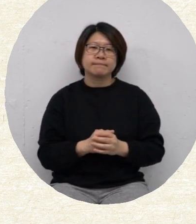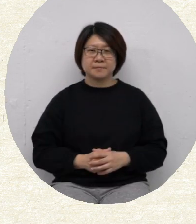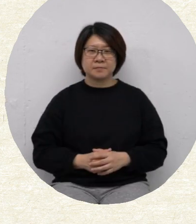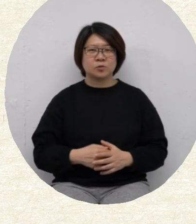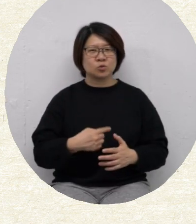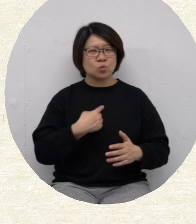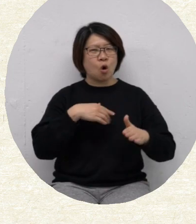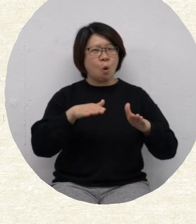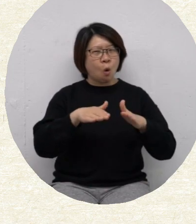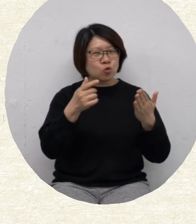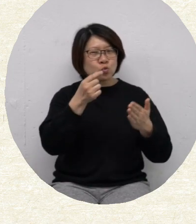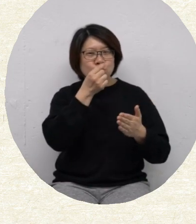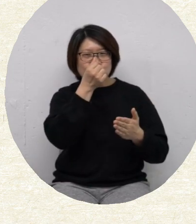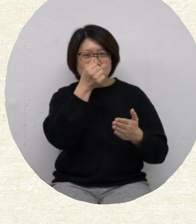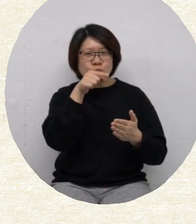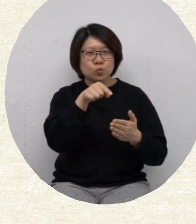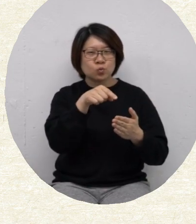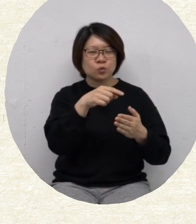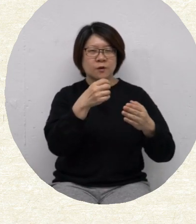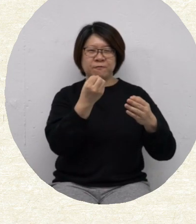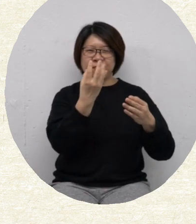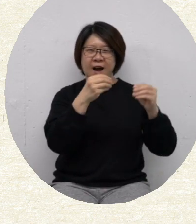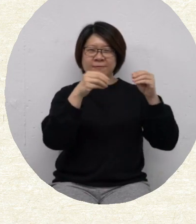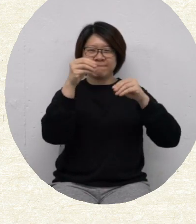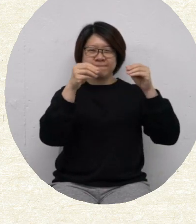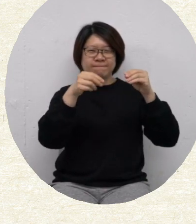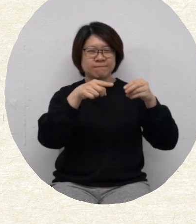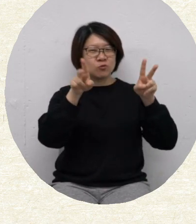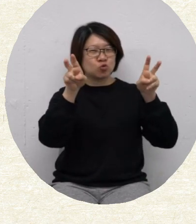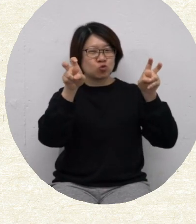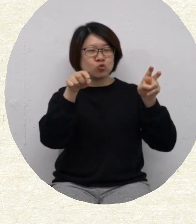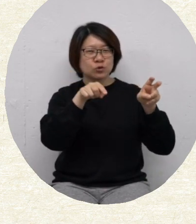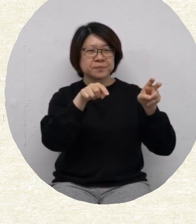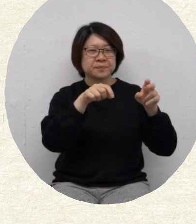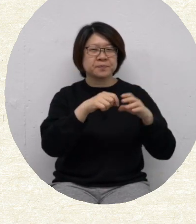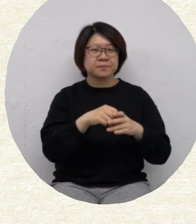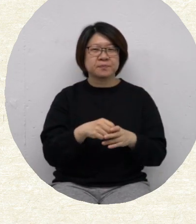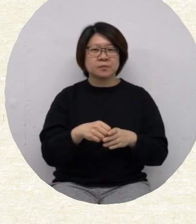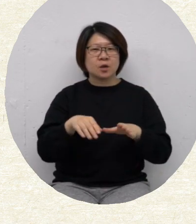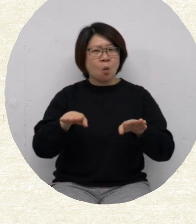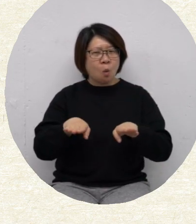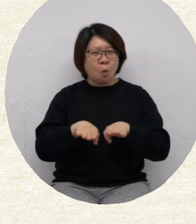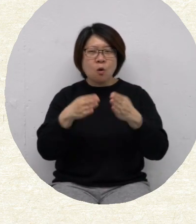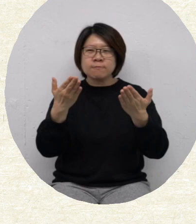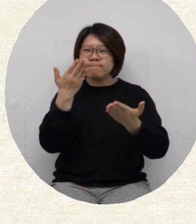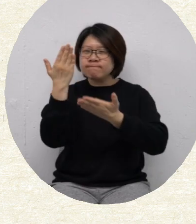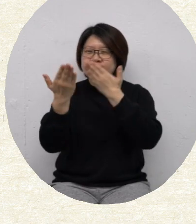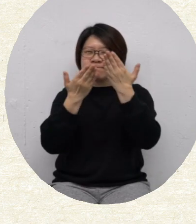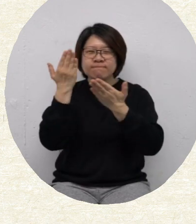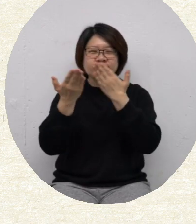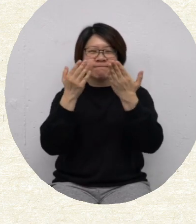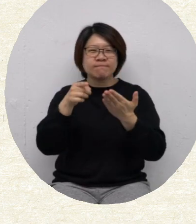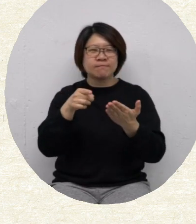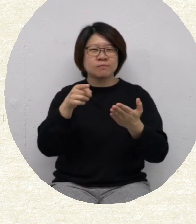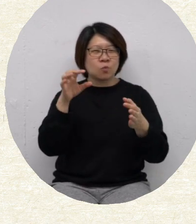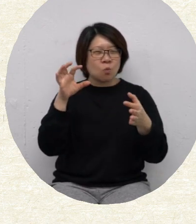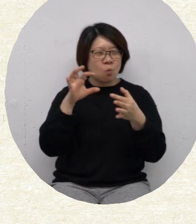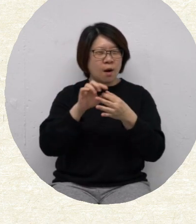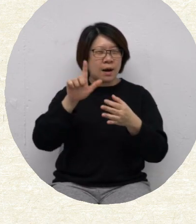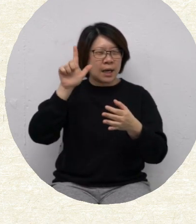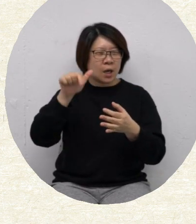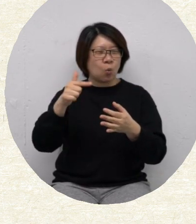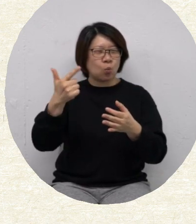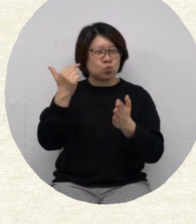or emotional impression or message. When I became interested in cut flower arrangements as a